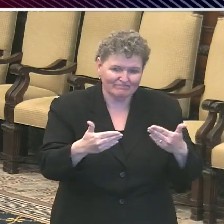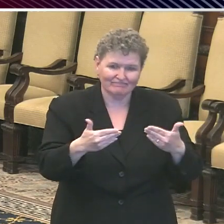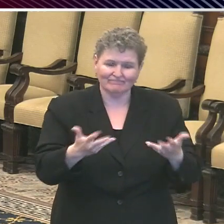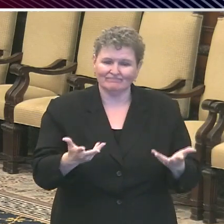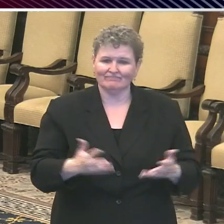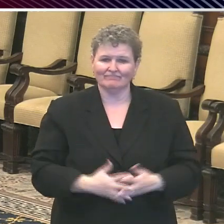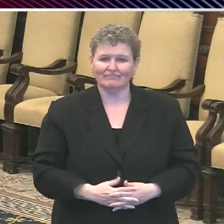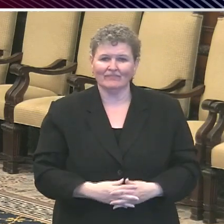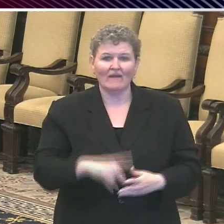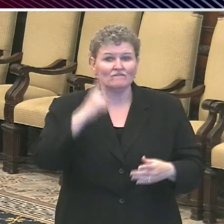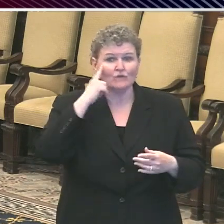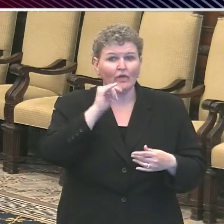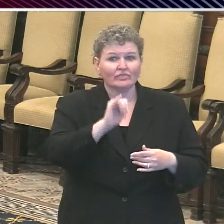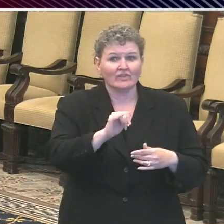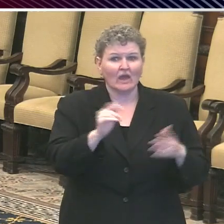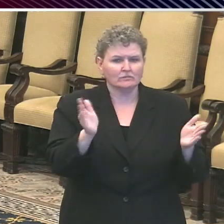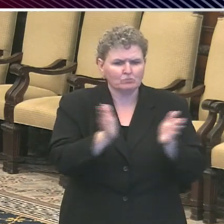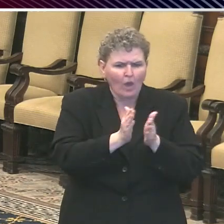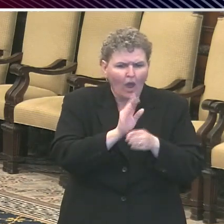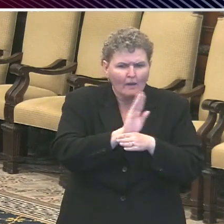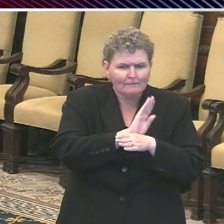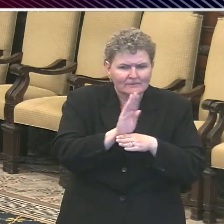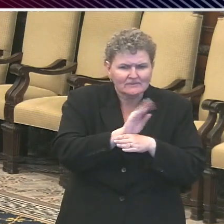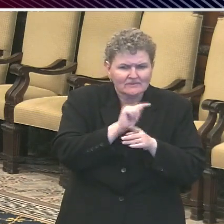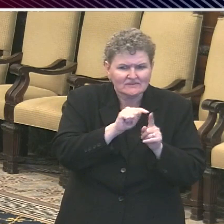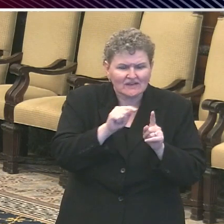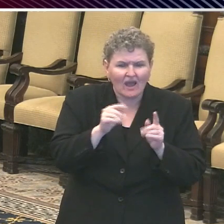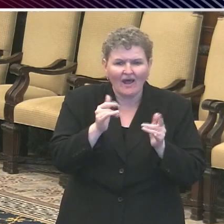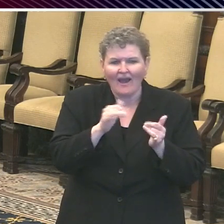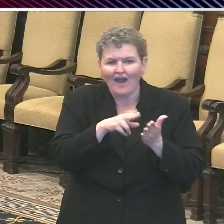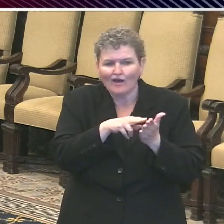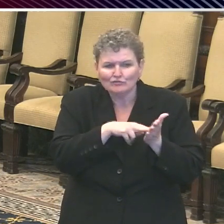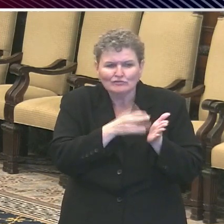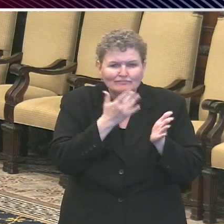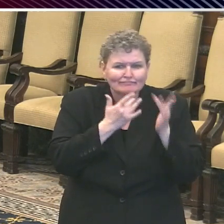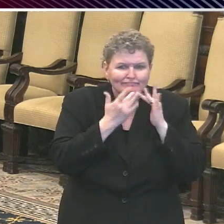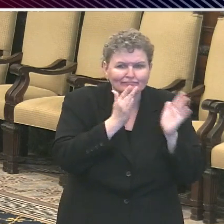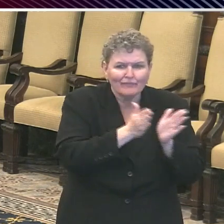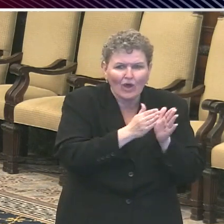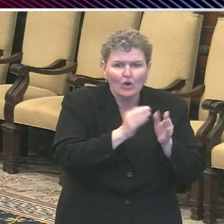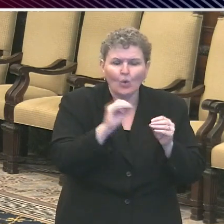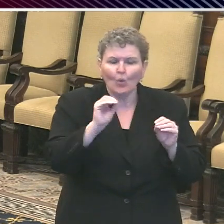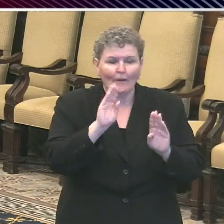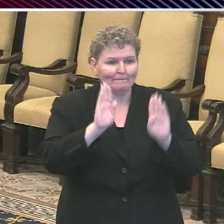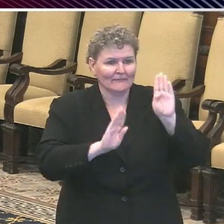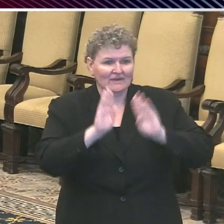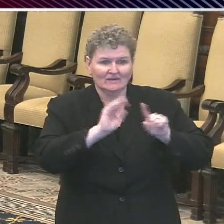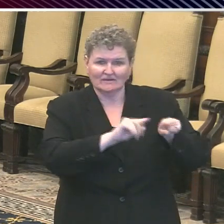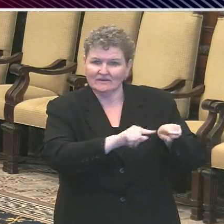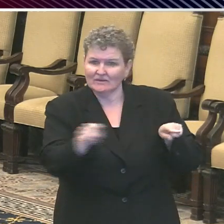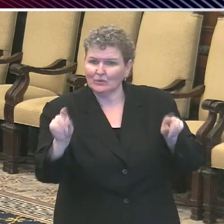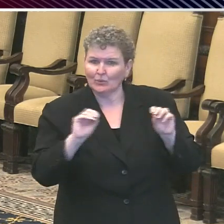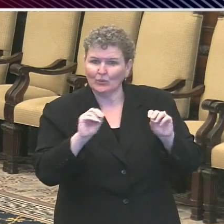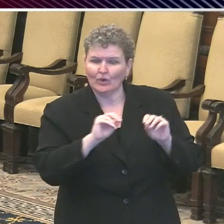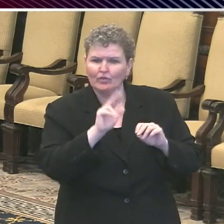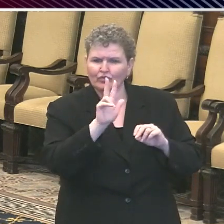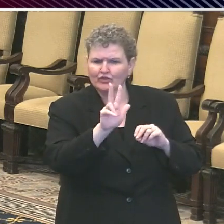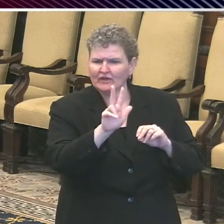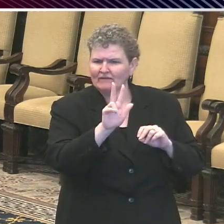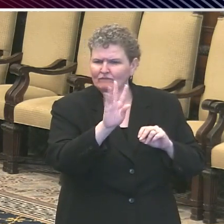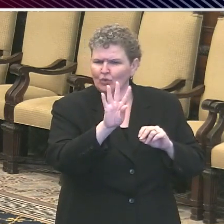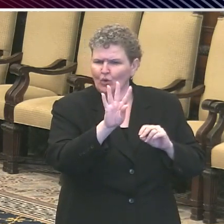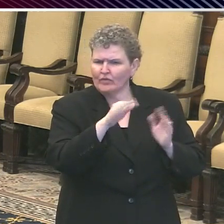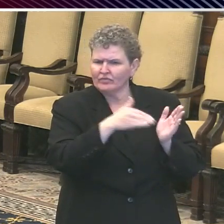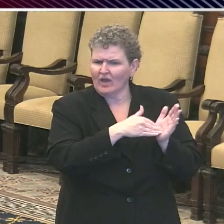For those smaller no quote unquote no bid contracts, they are $34,000 contracts. I believe that is the